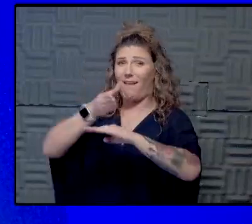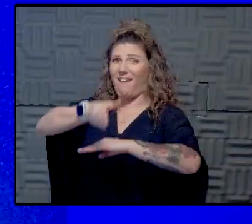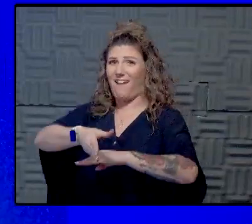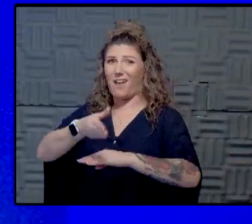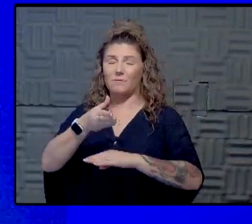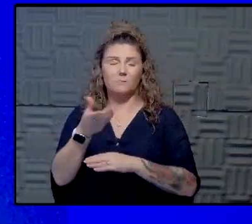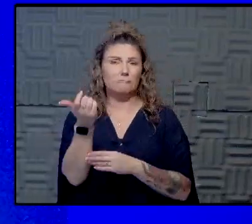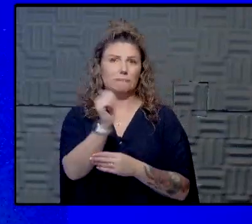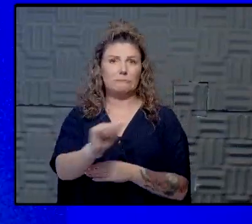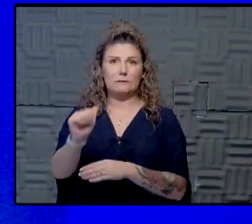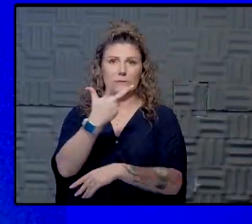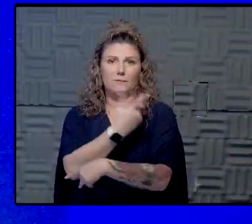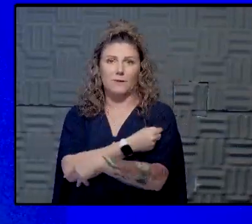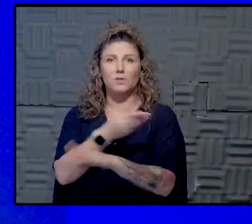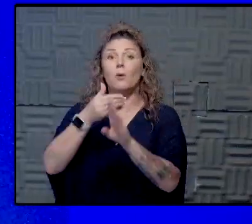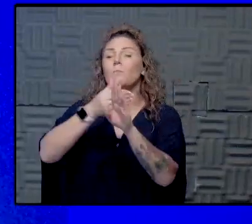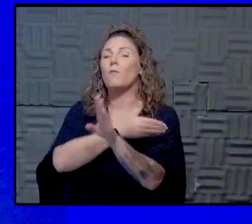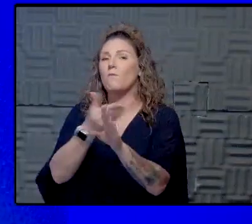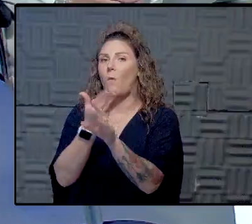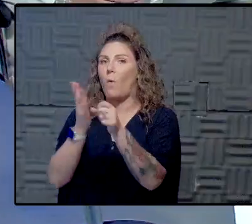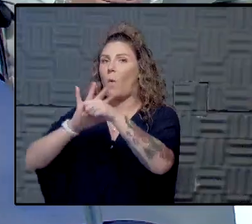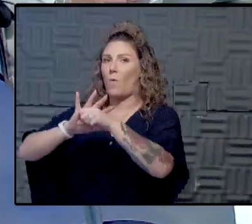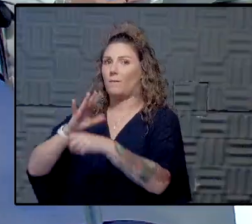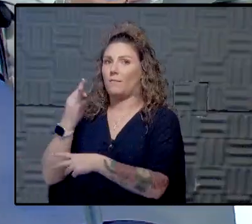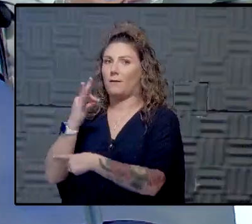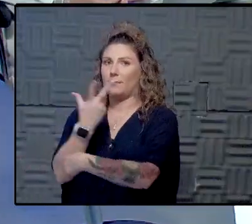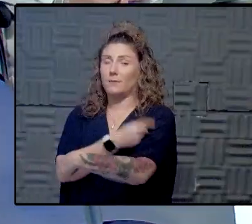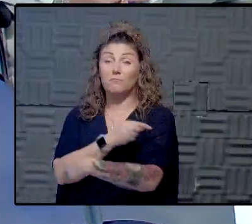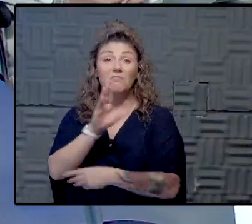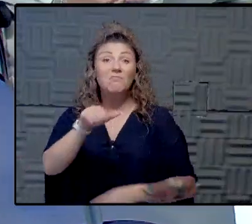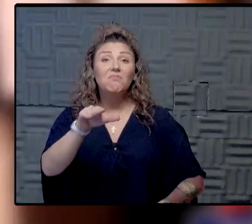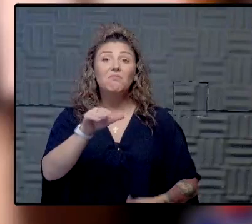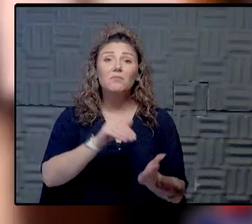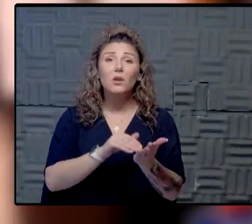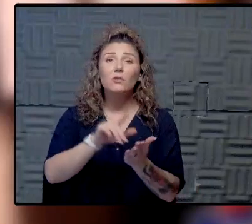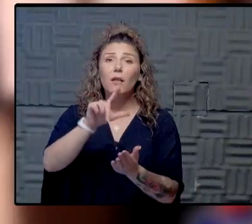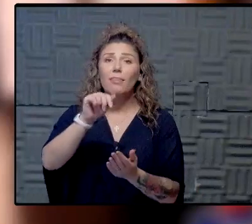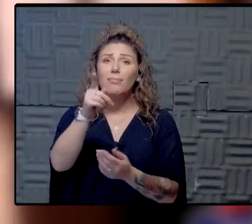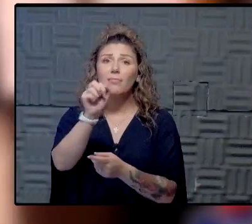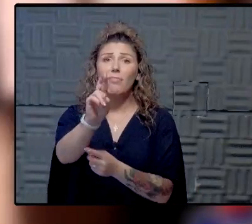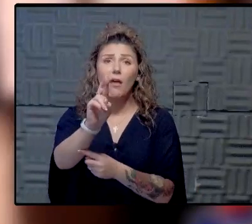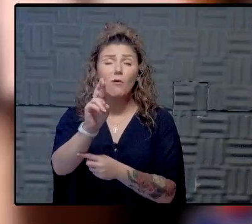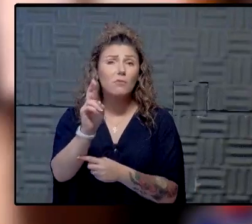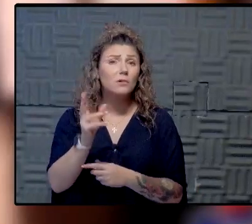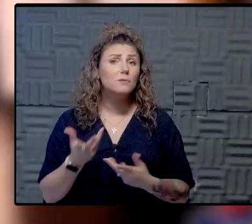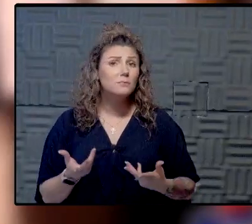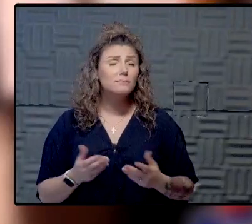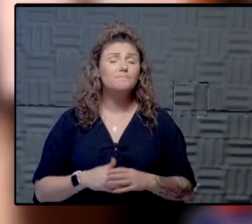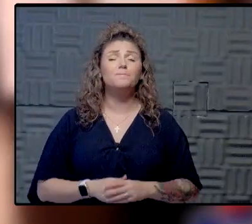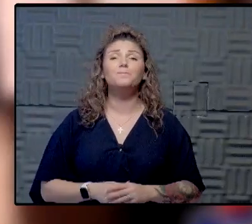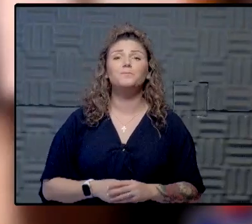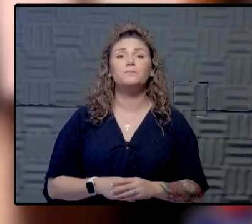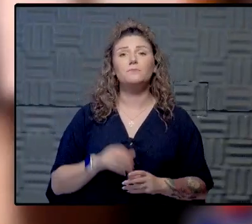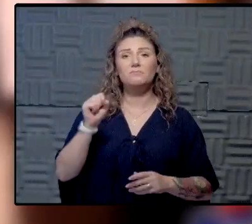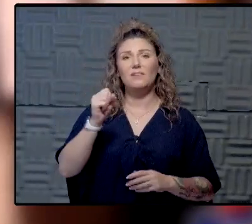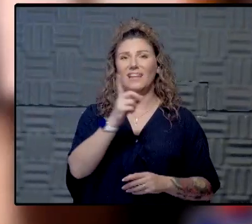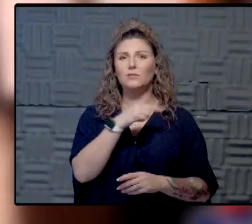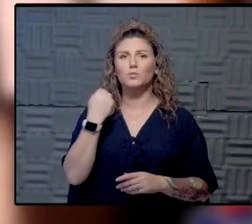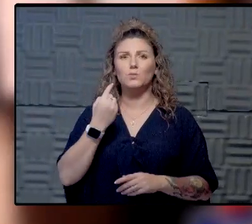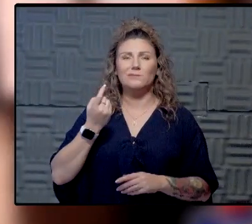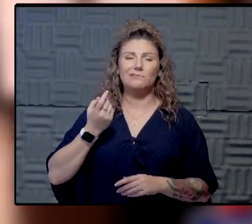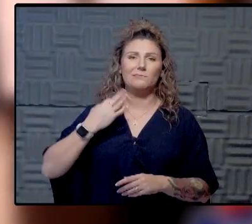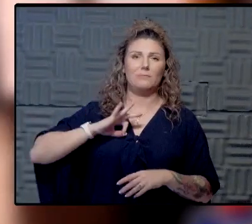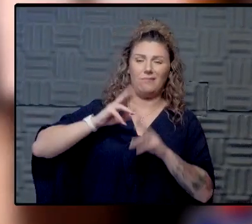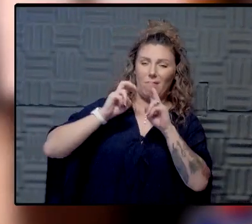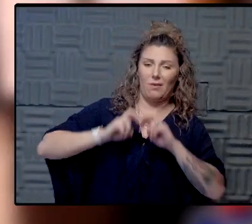vaccine, any other vaccine before the coronavirus vaccine. Dr. Lauer, anything? Yeah, it's going to be a risk-benefit